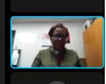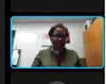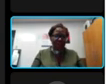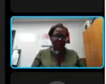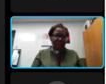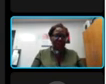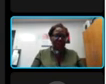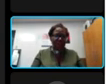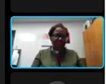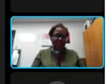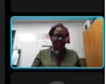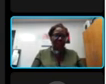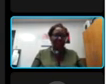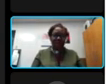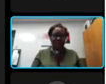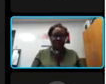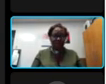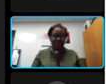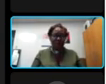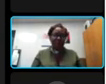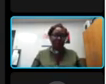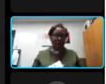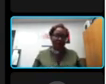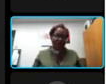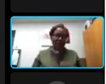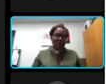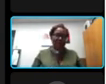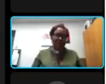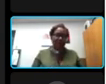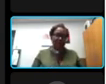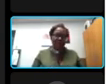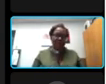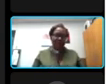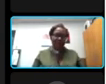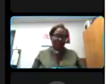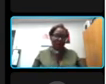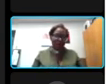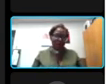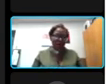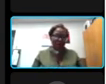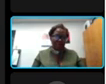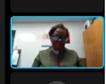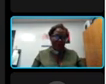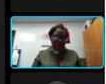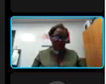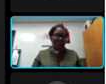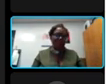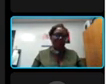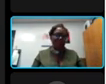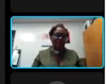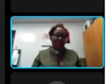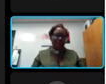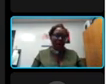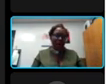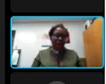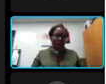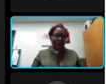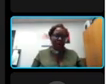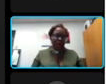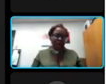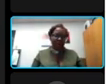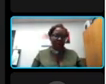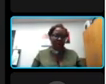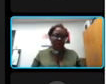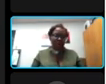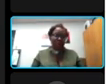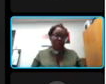by definition, that means they have been in close proximity to someone, either unmasked or